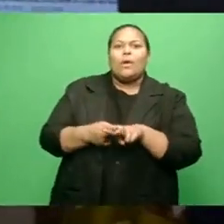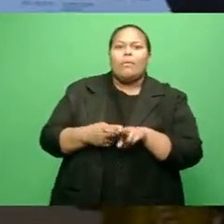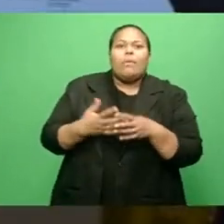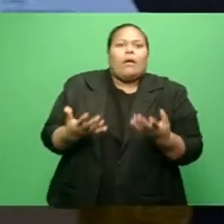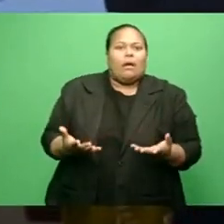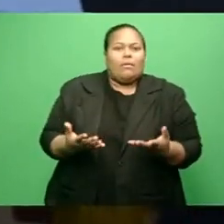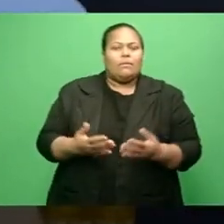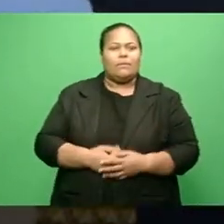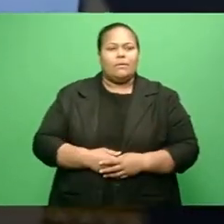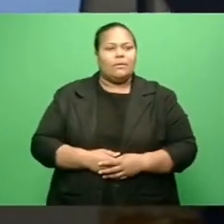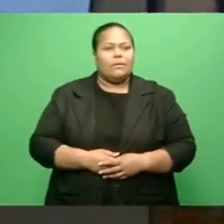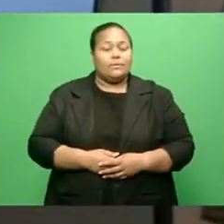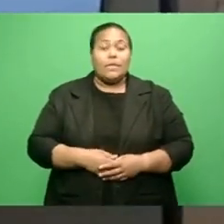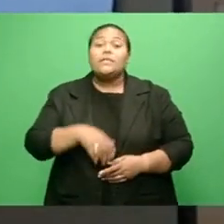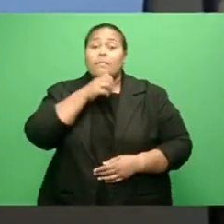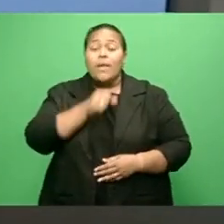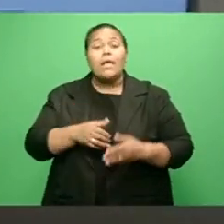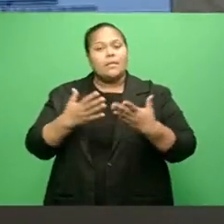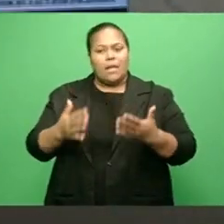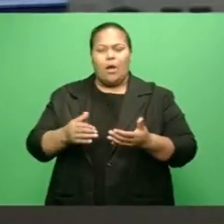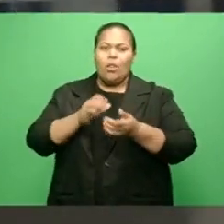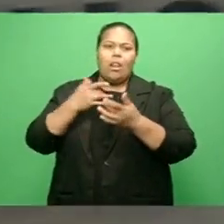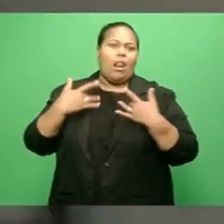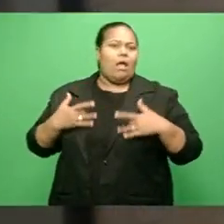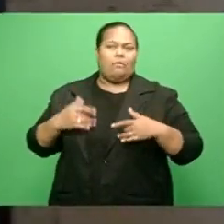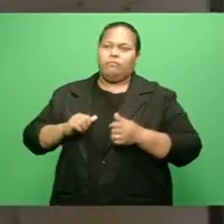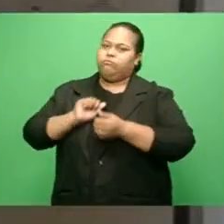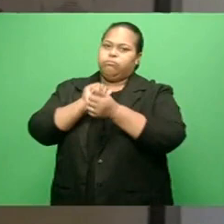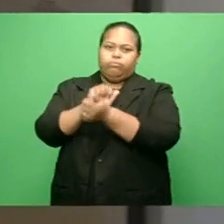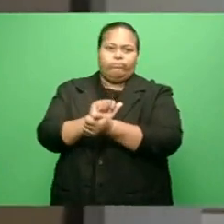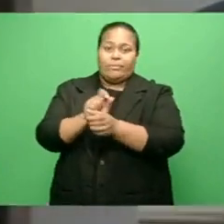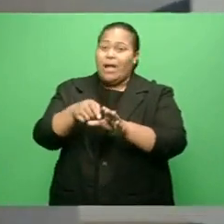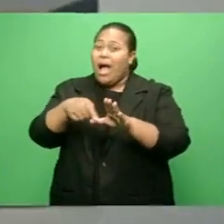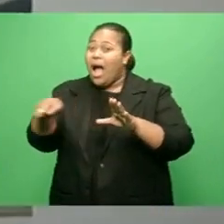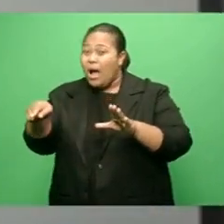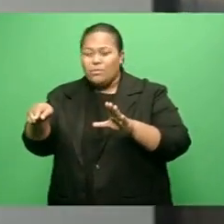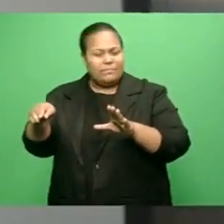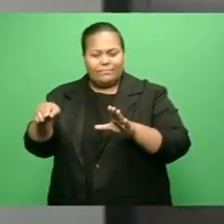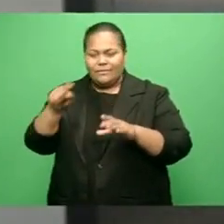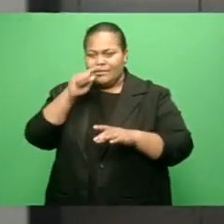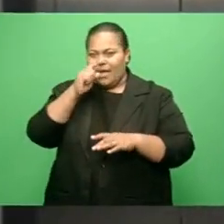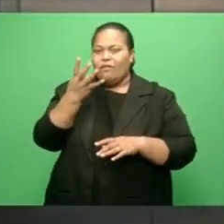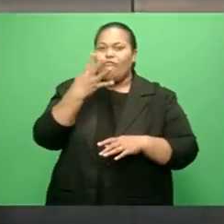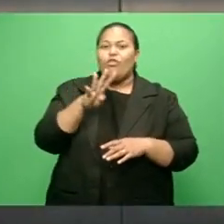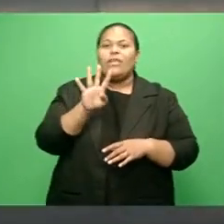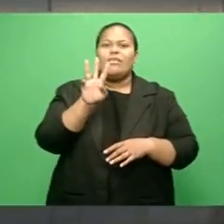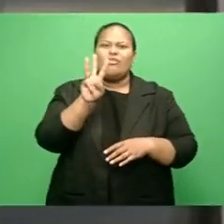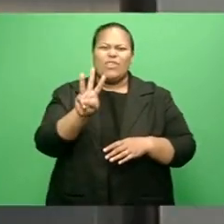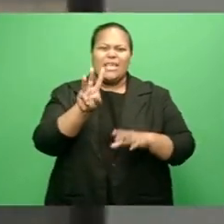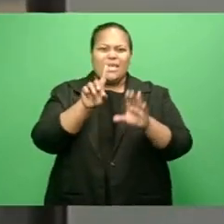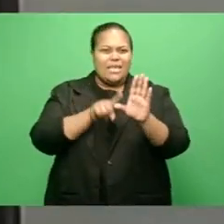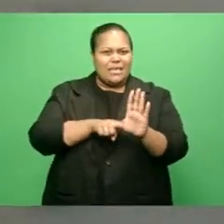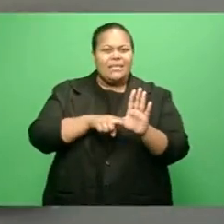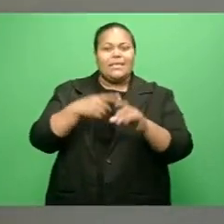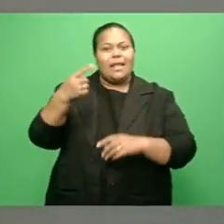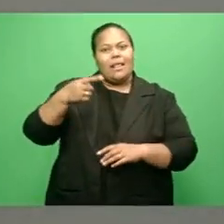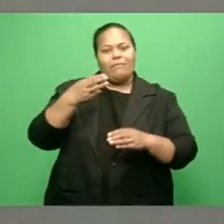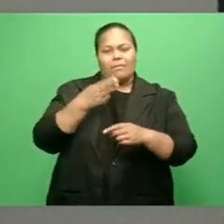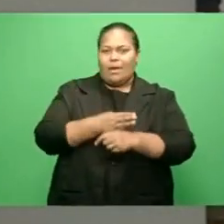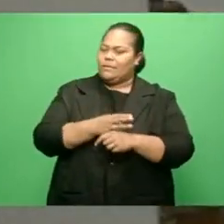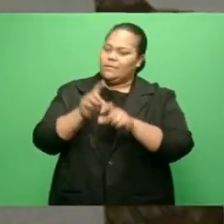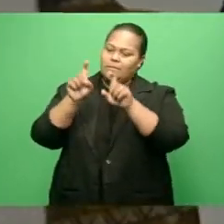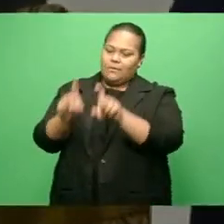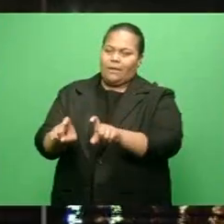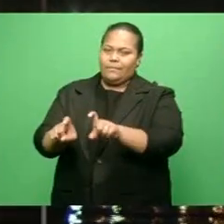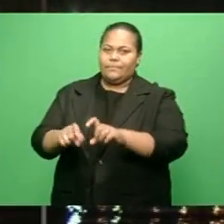will spend the rest of his life behind bars with a non-parole period of 43 years and 11 months. Pranita Prakash,